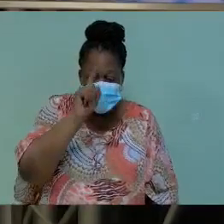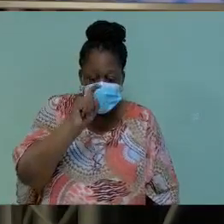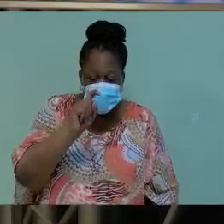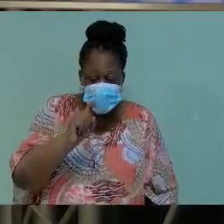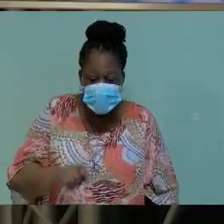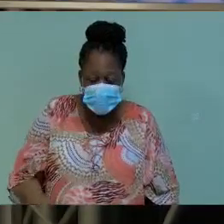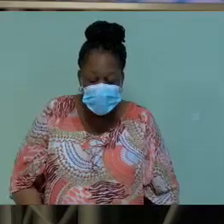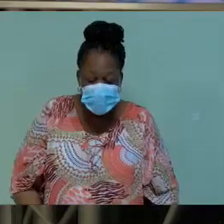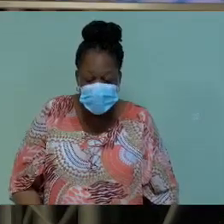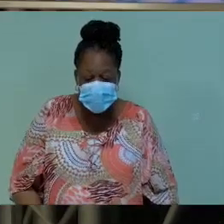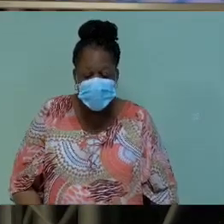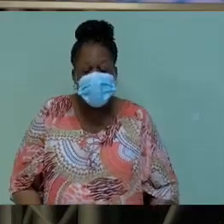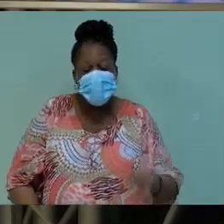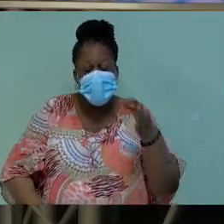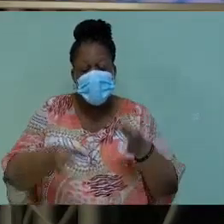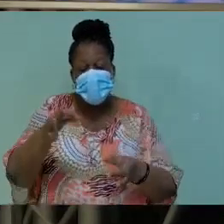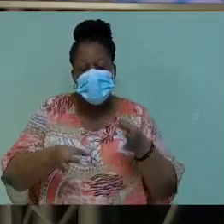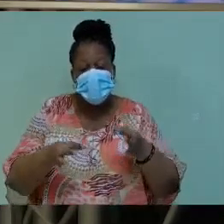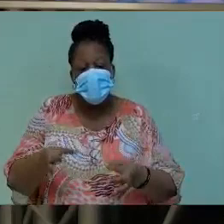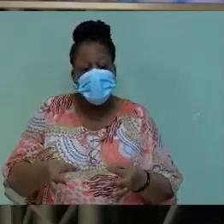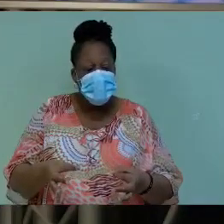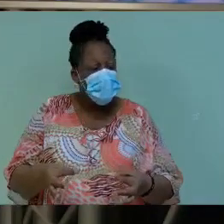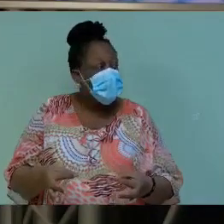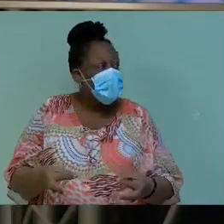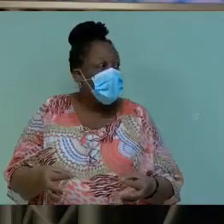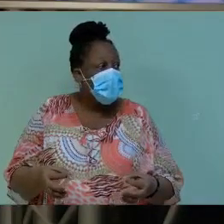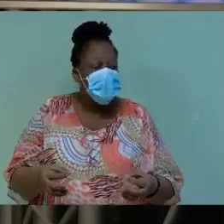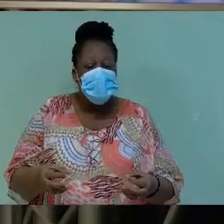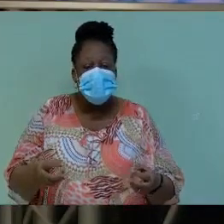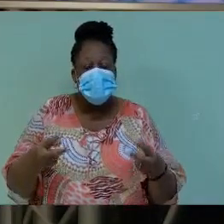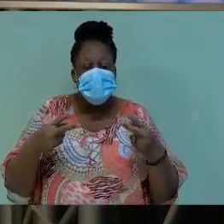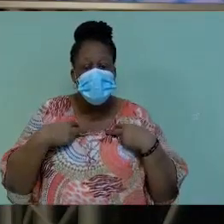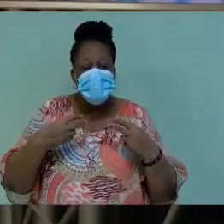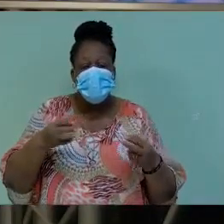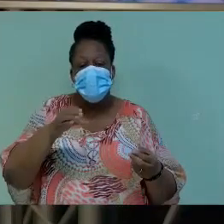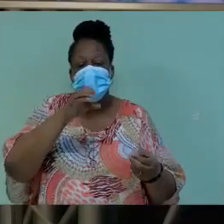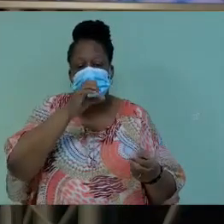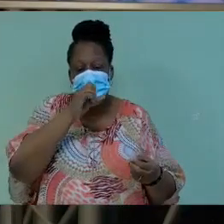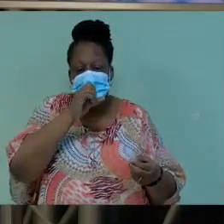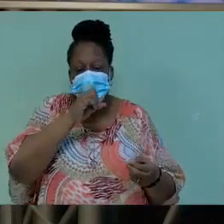If we have to cough in the bent elbow,